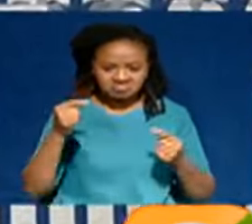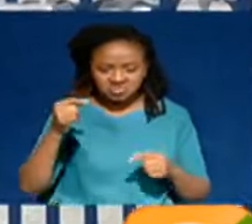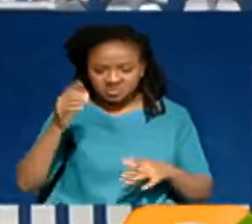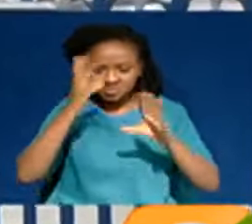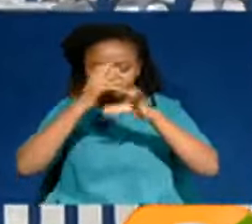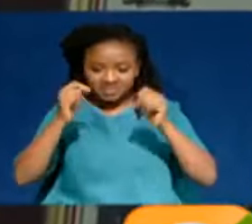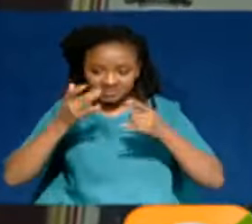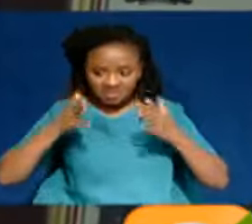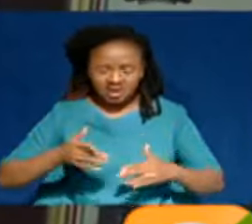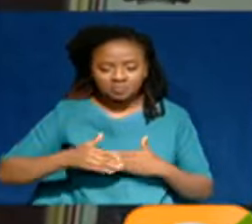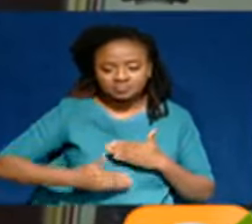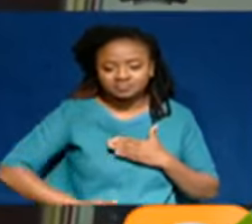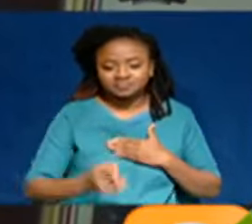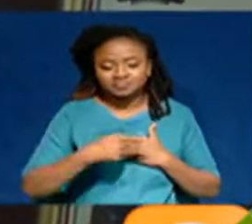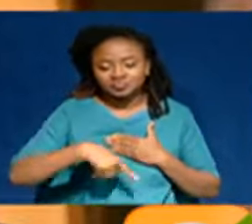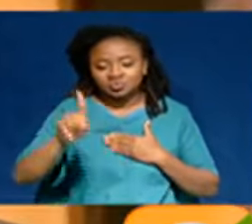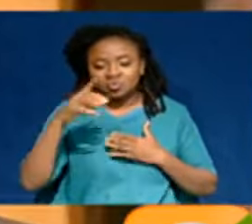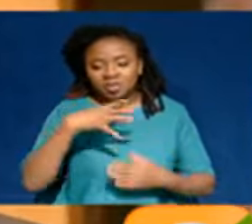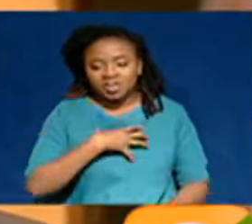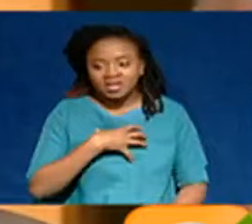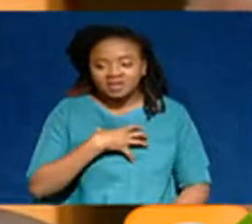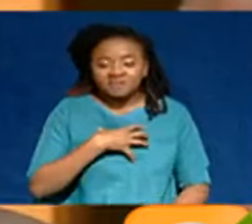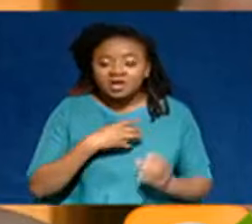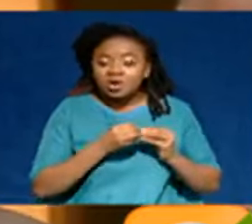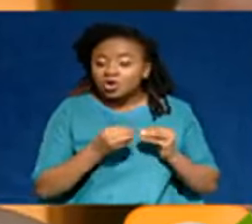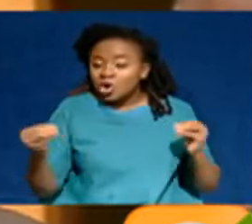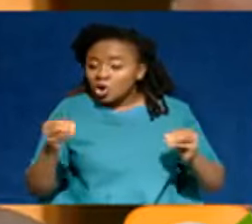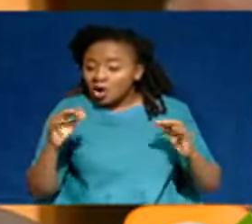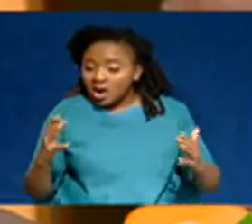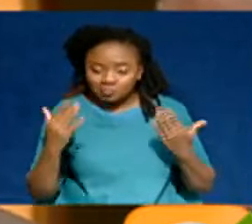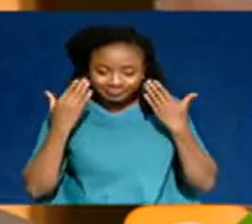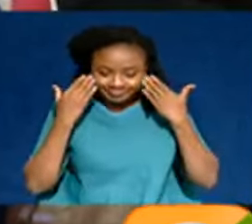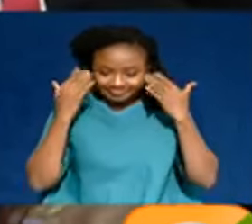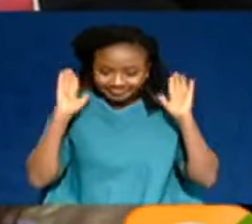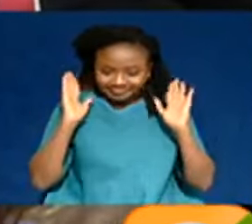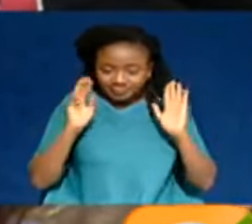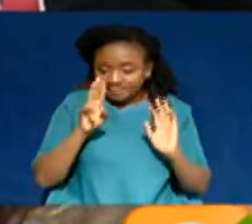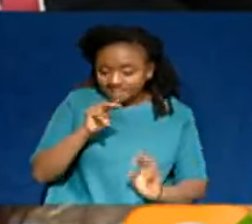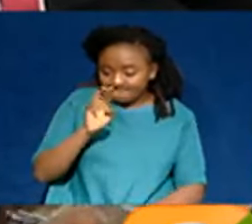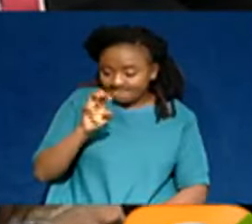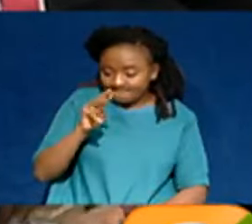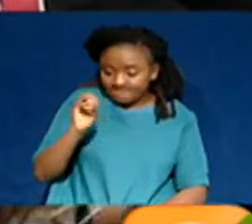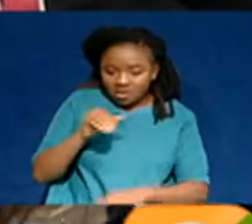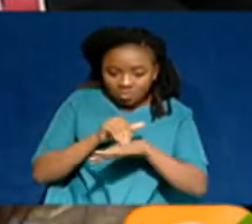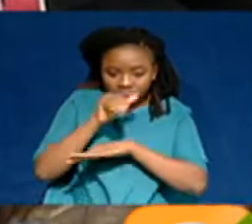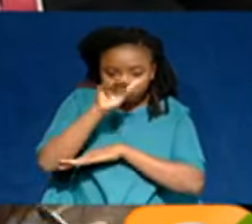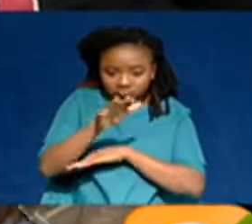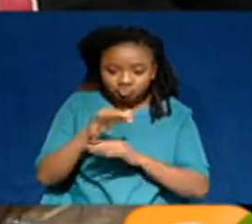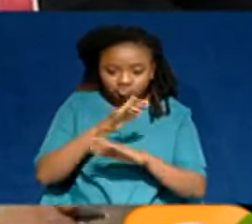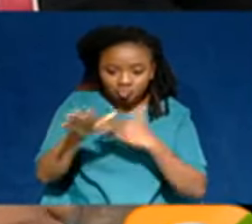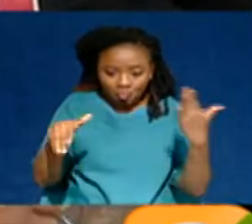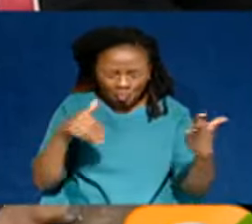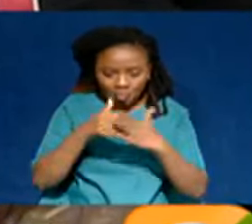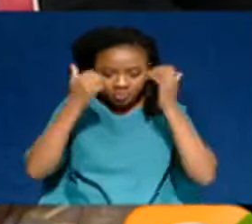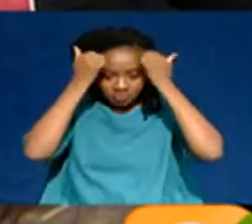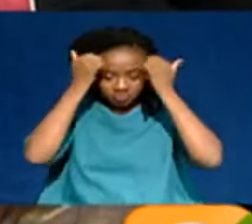on his annual leave for an unspecified amount of time. In a memo sent to all students and seen by Citizen TV,